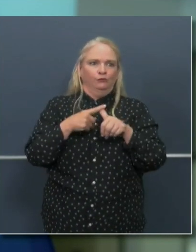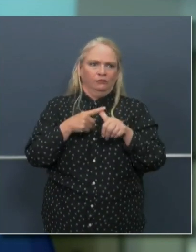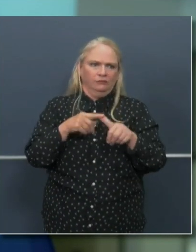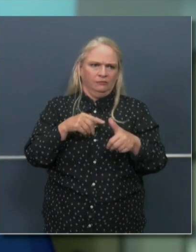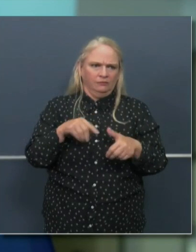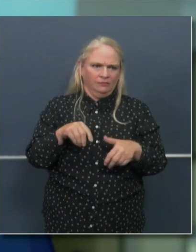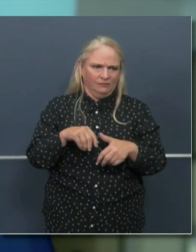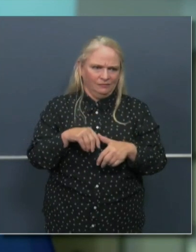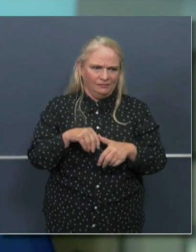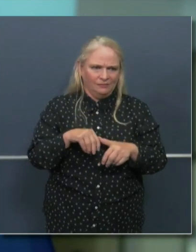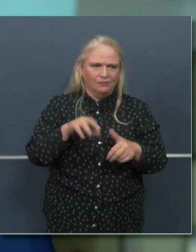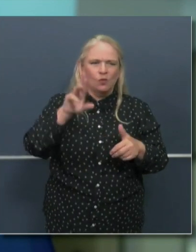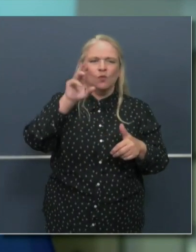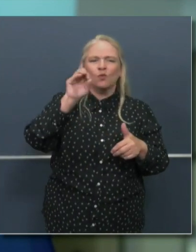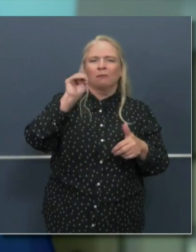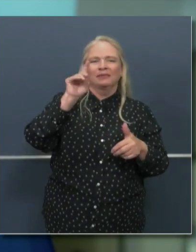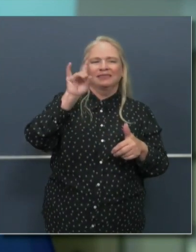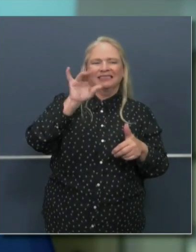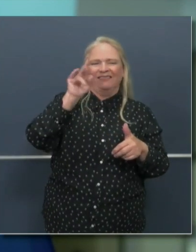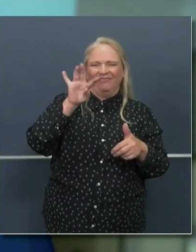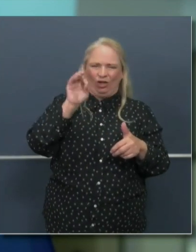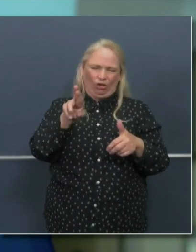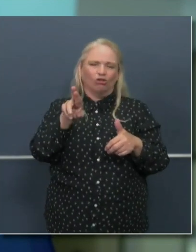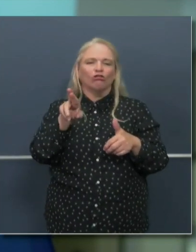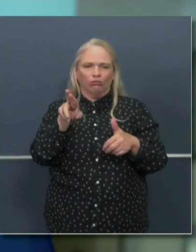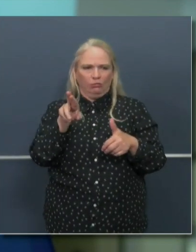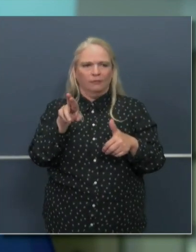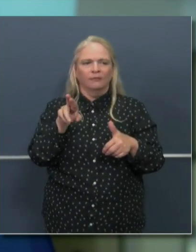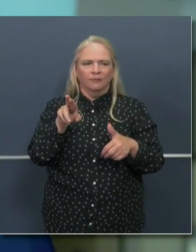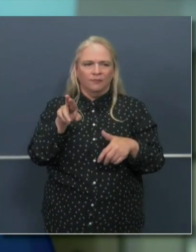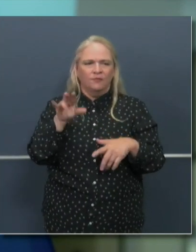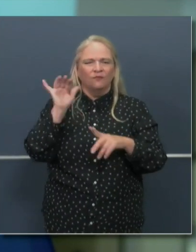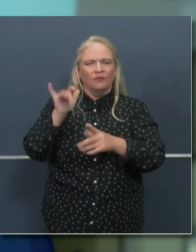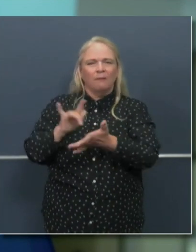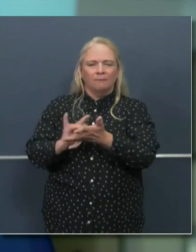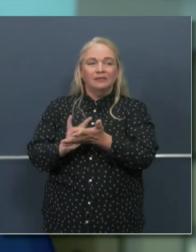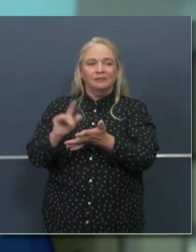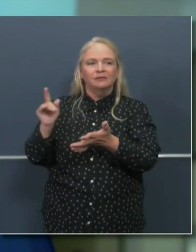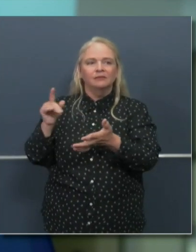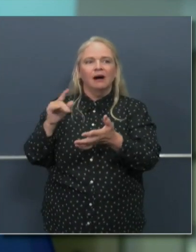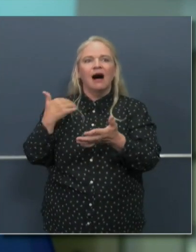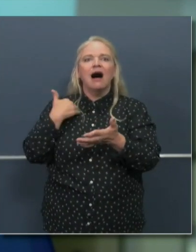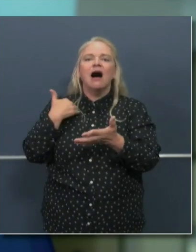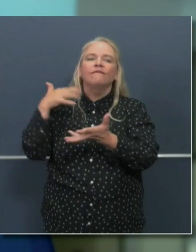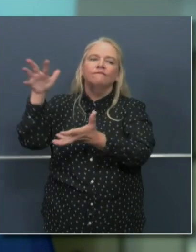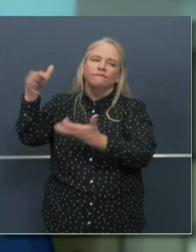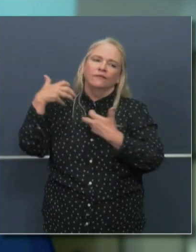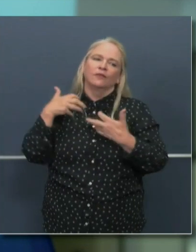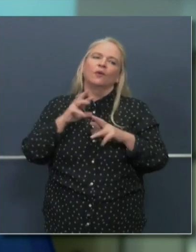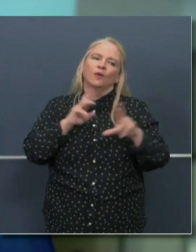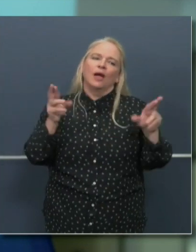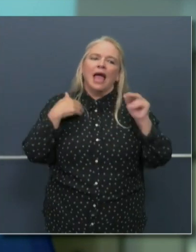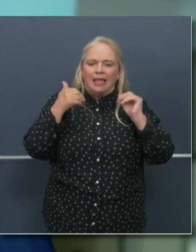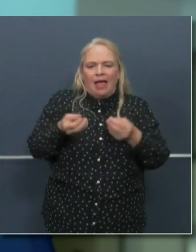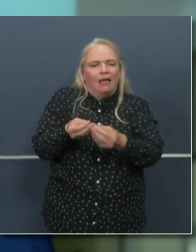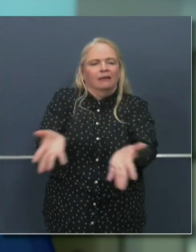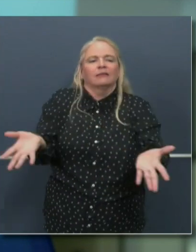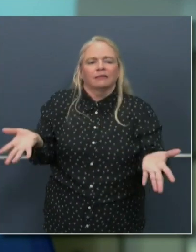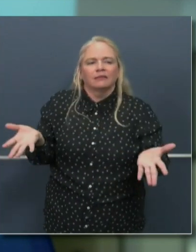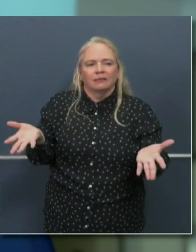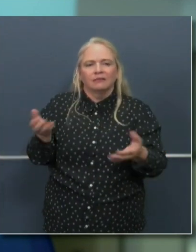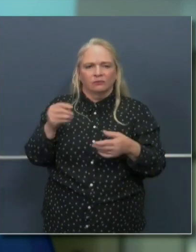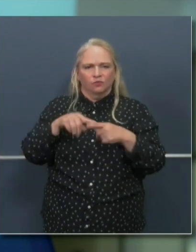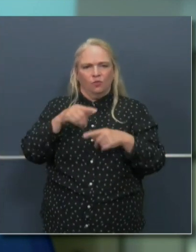more promising therapeutics, but also begun the process of distributing that to our local providers. All of these, again, are additional